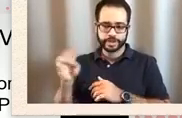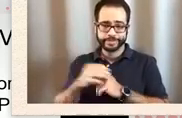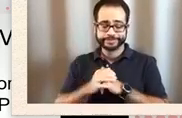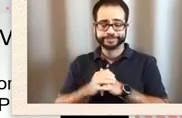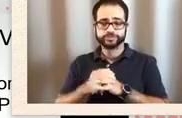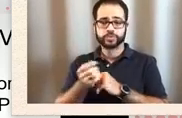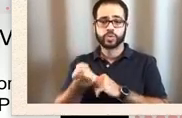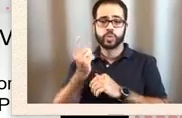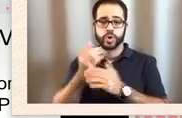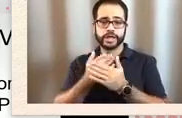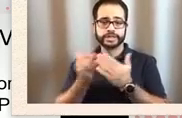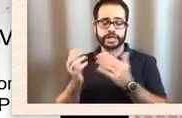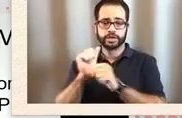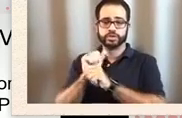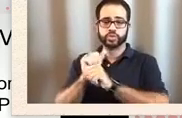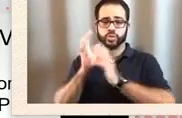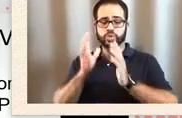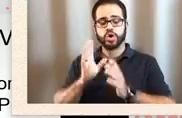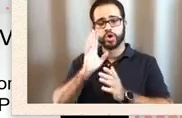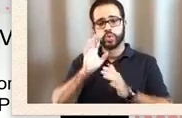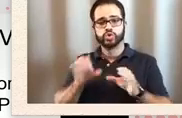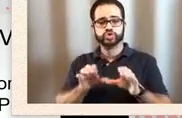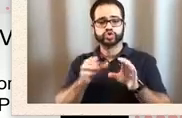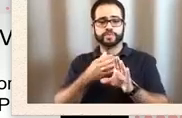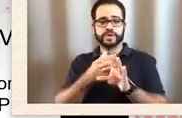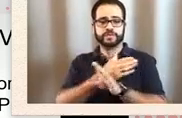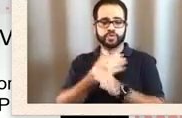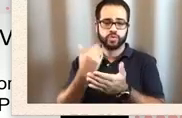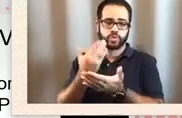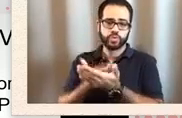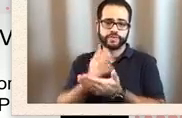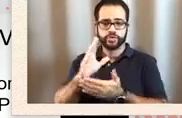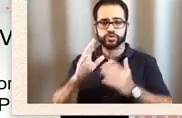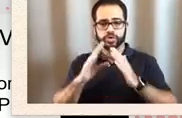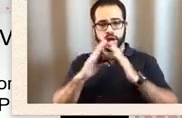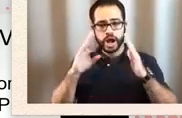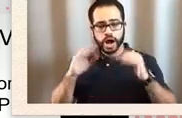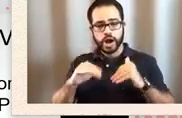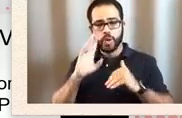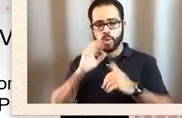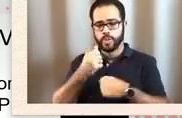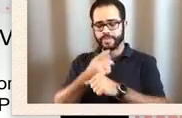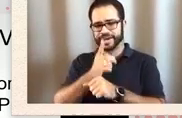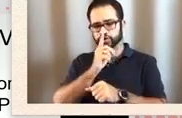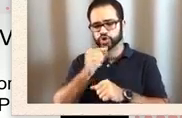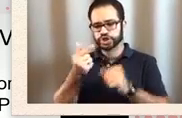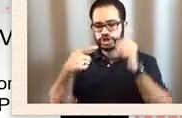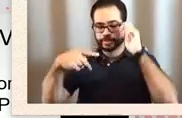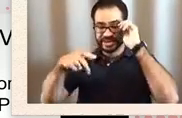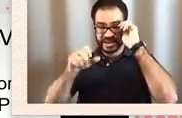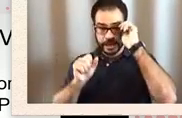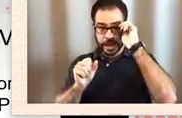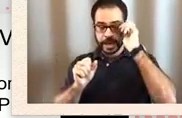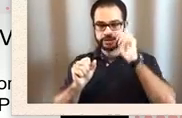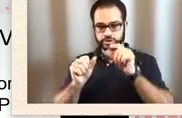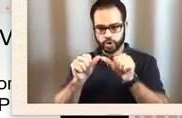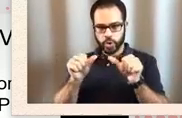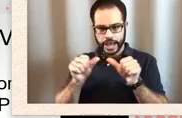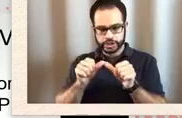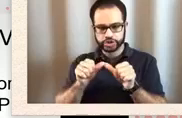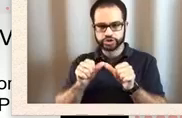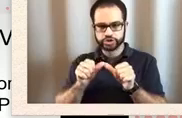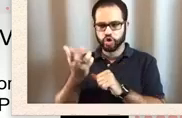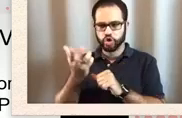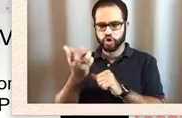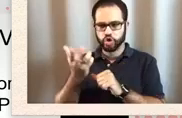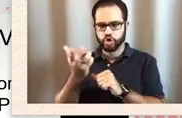will do before they get to your house is they'll make sure that the GPS location is turned on their device so